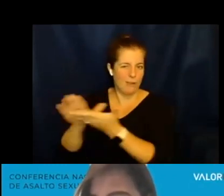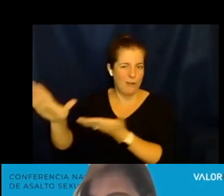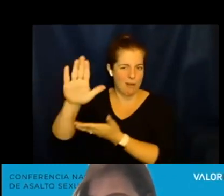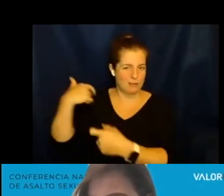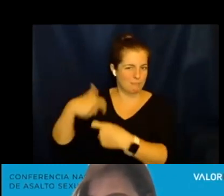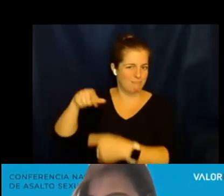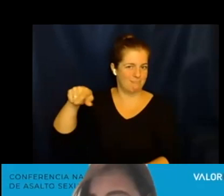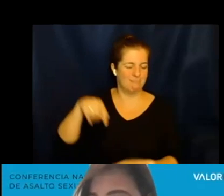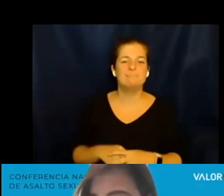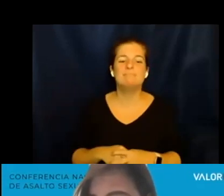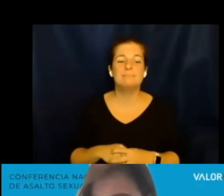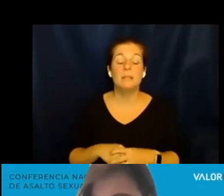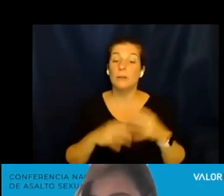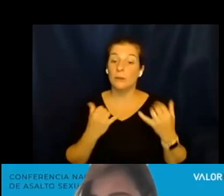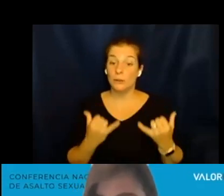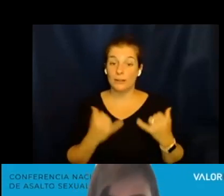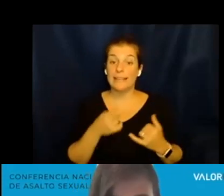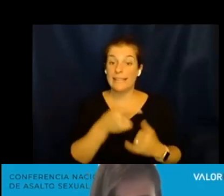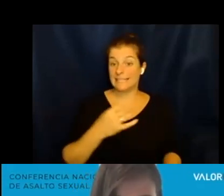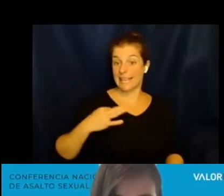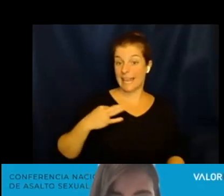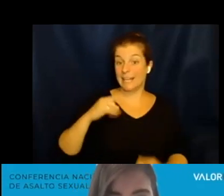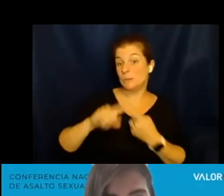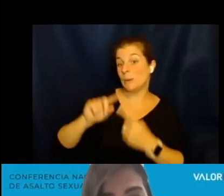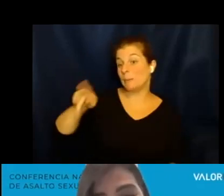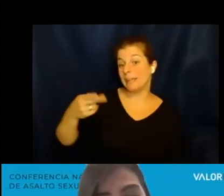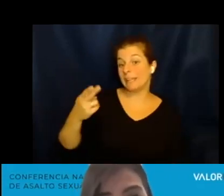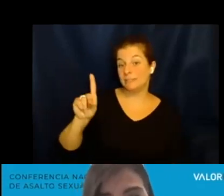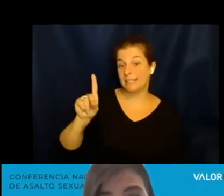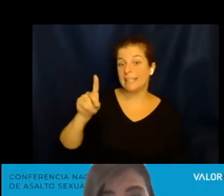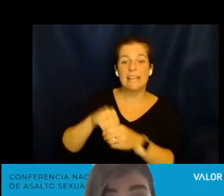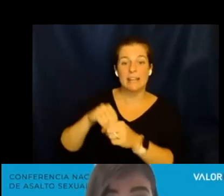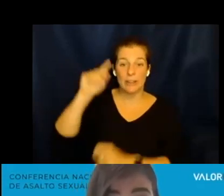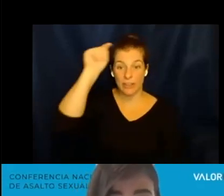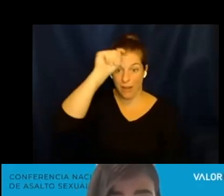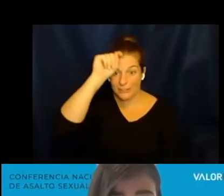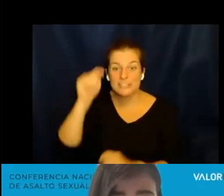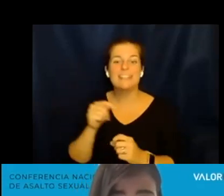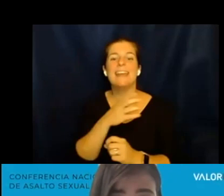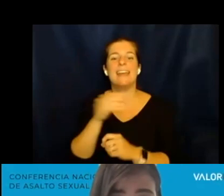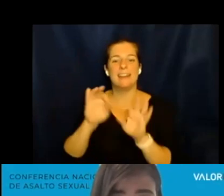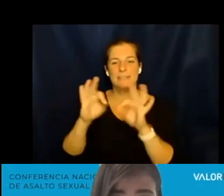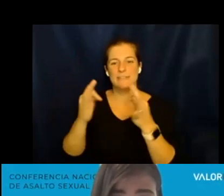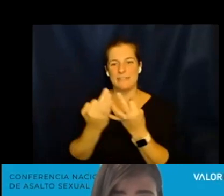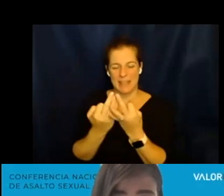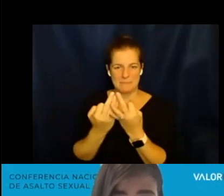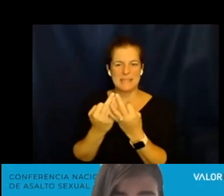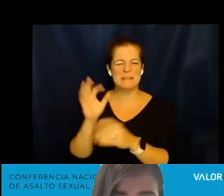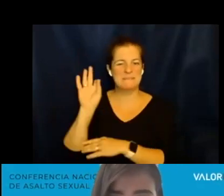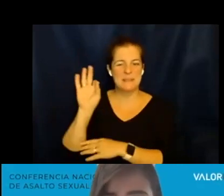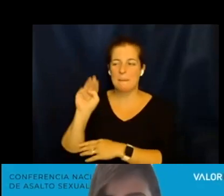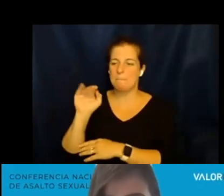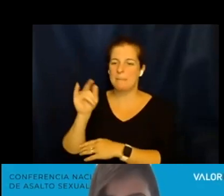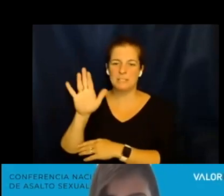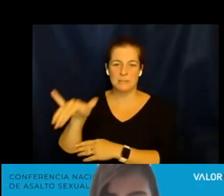Currently, he is a candidate to a PhD in theology and family ministries. We want to welcome Pastor